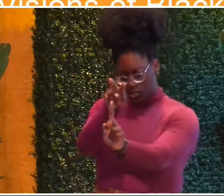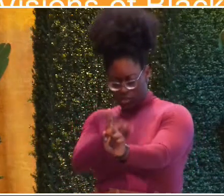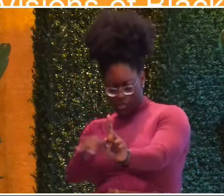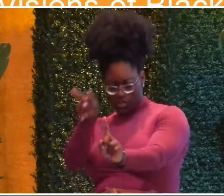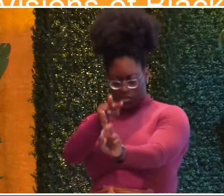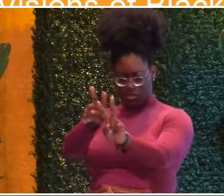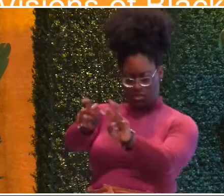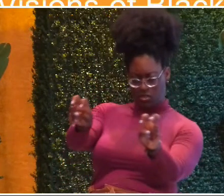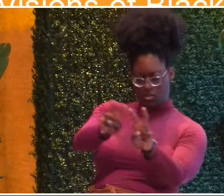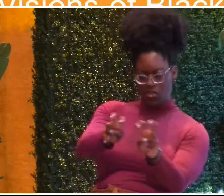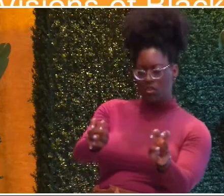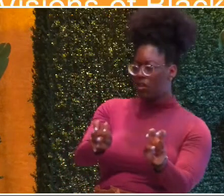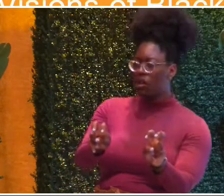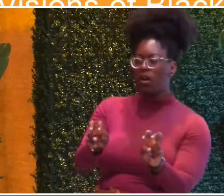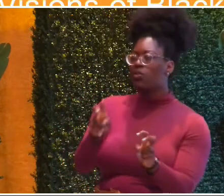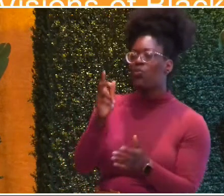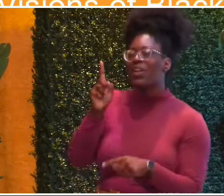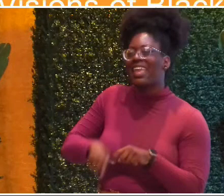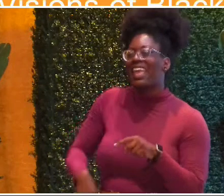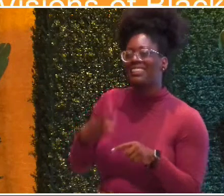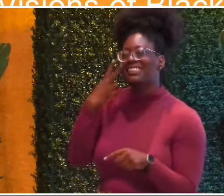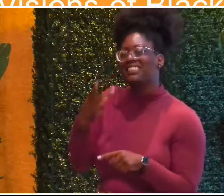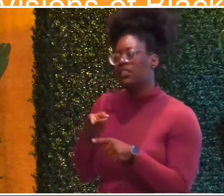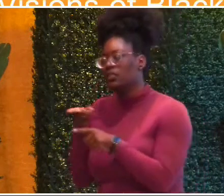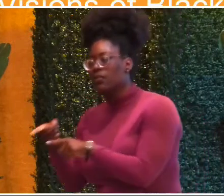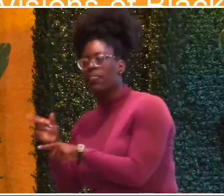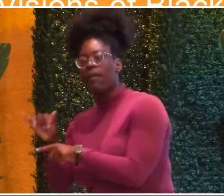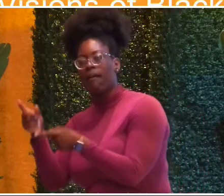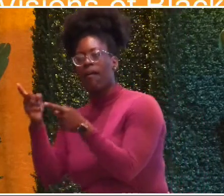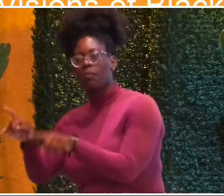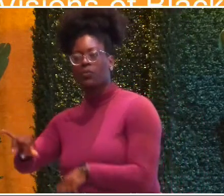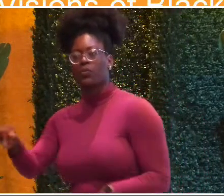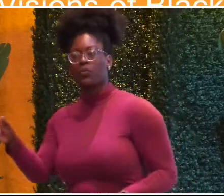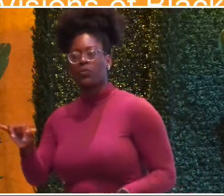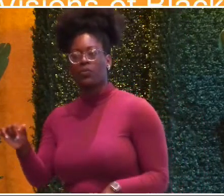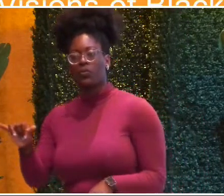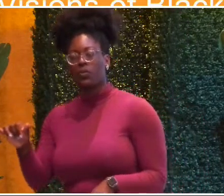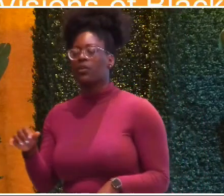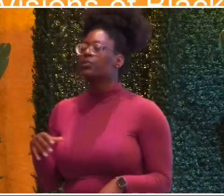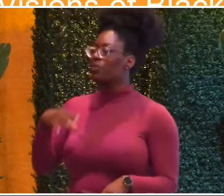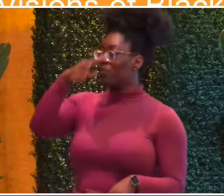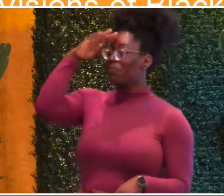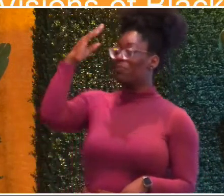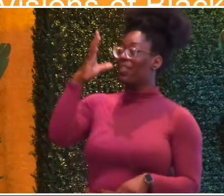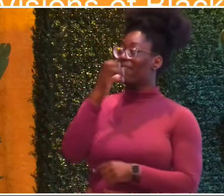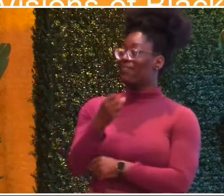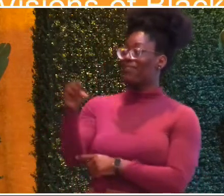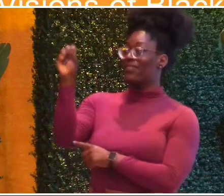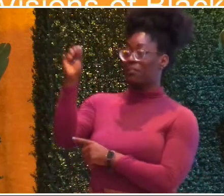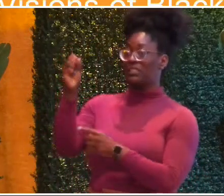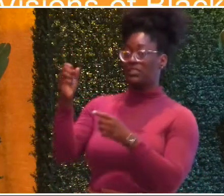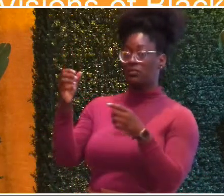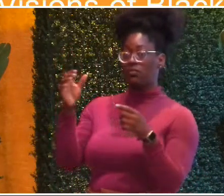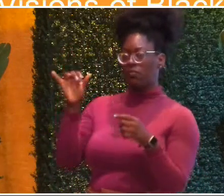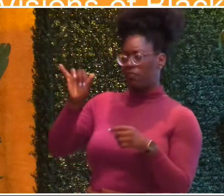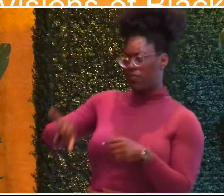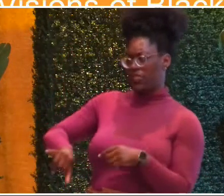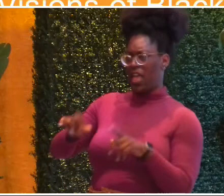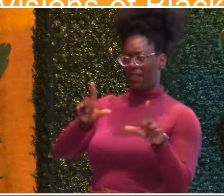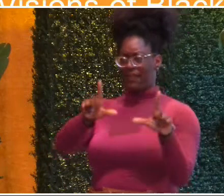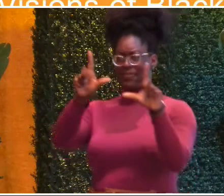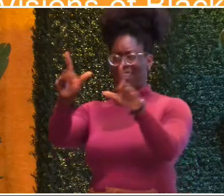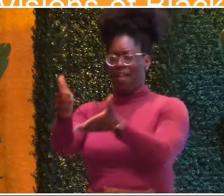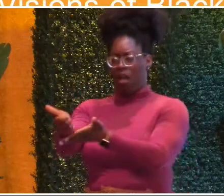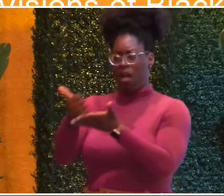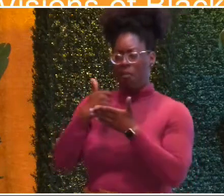forces us to be so much more expansive about how the world operates. So if you don't have that analysis, you really don't have anything. You're not going to be